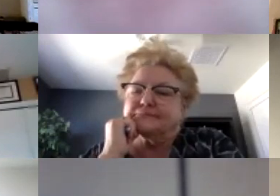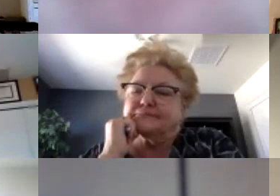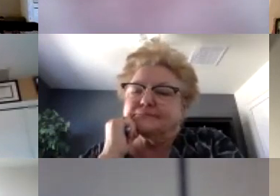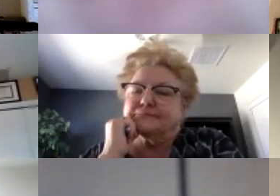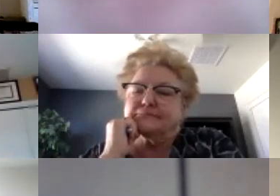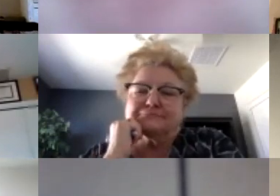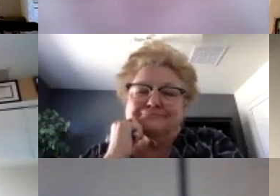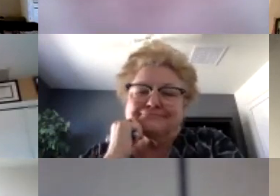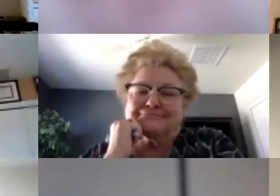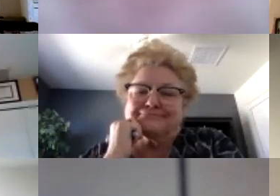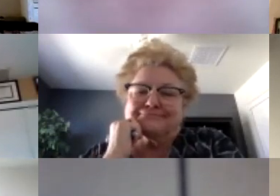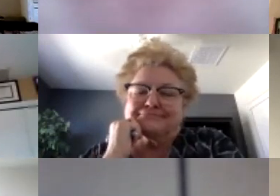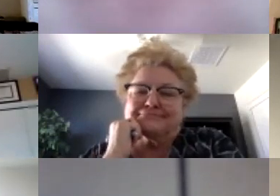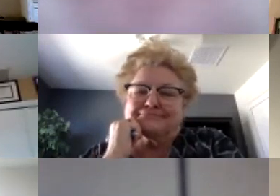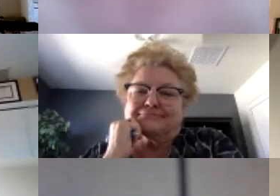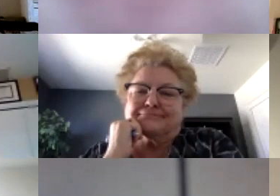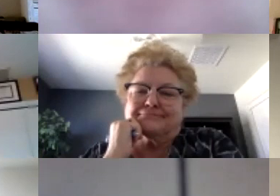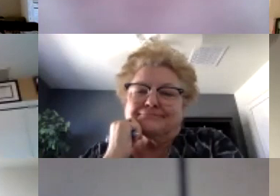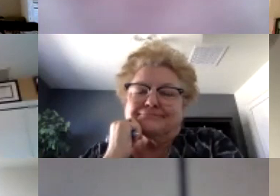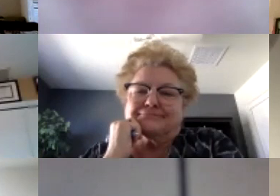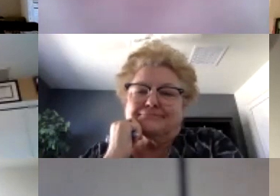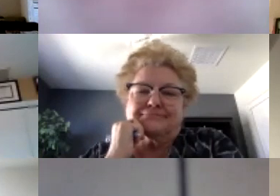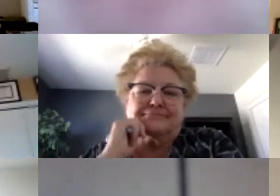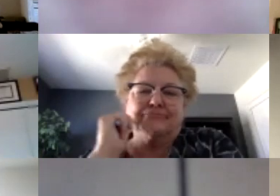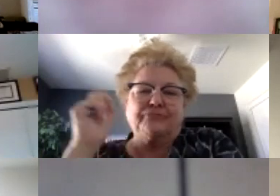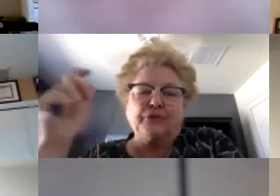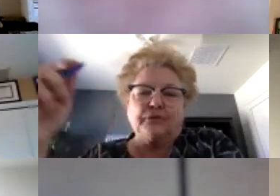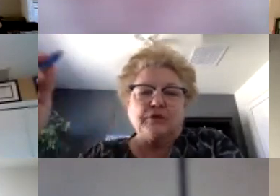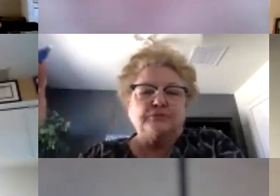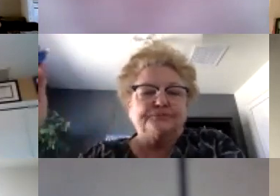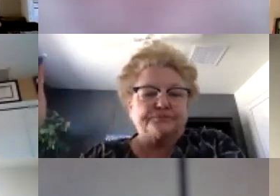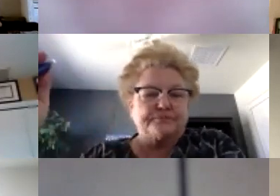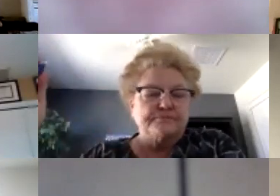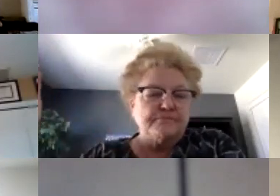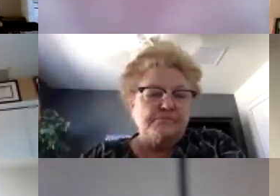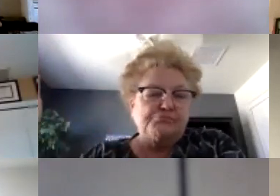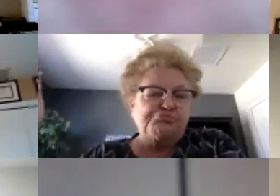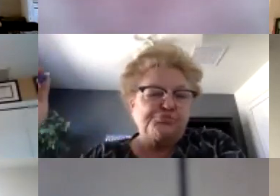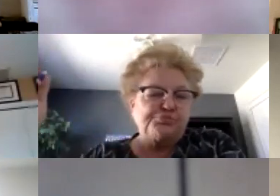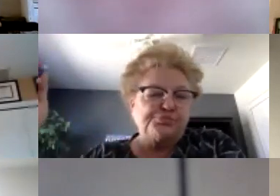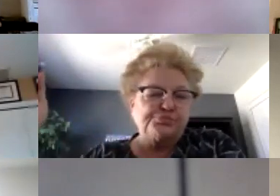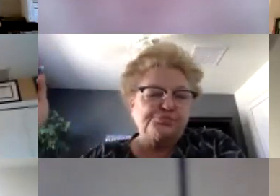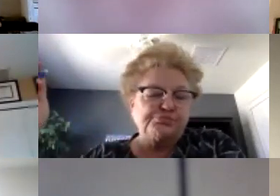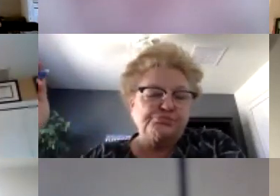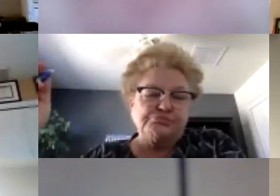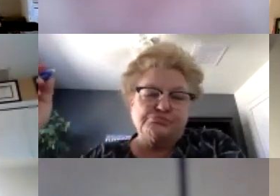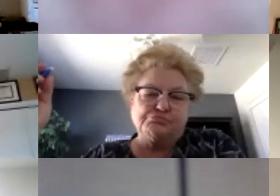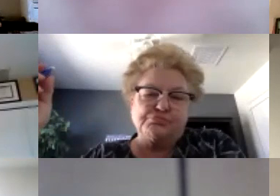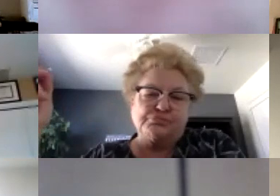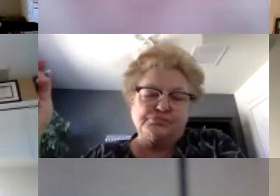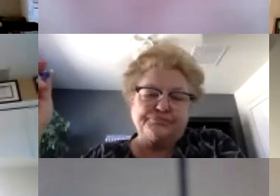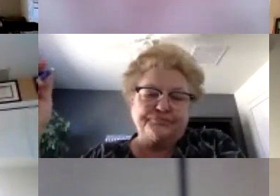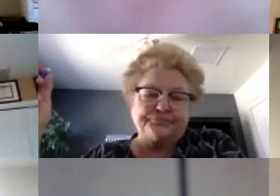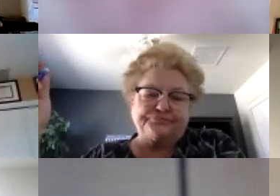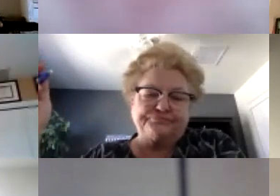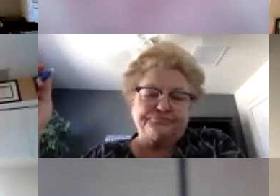it works, and I'm not able to answer that question. But if you guys included in a list of questions that you send to us after this call,